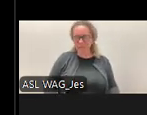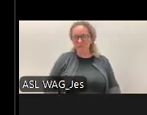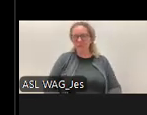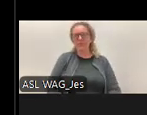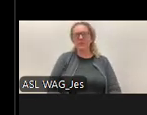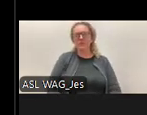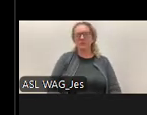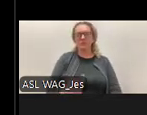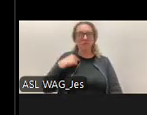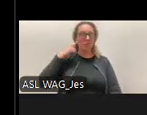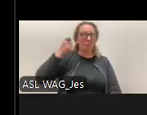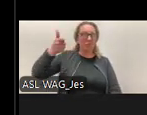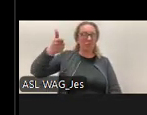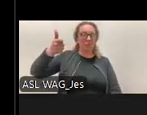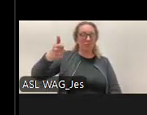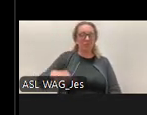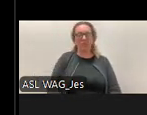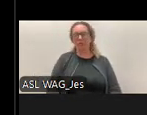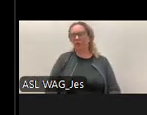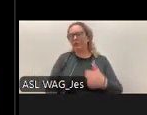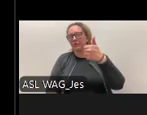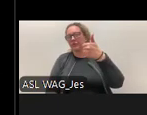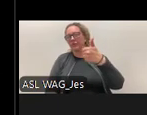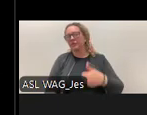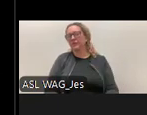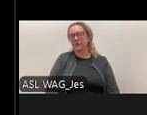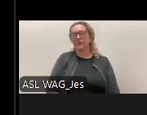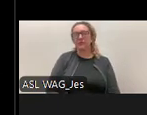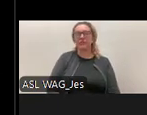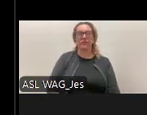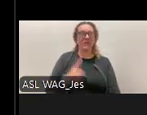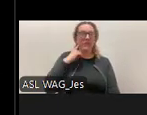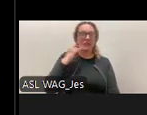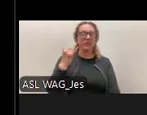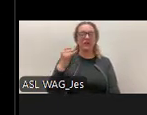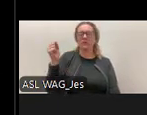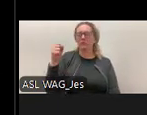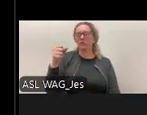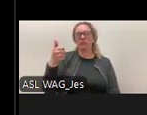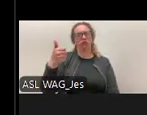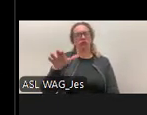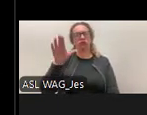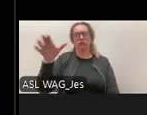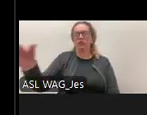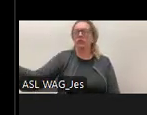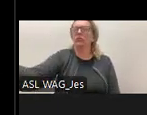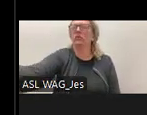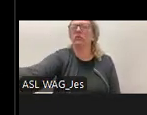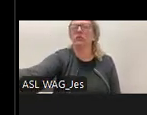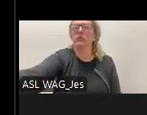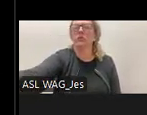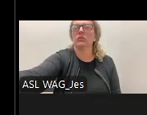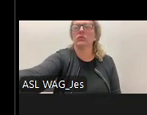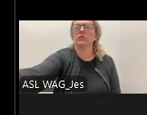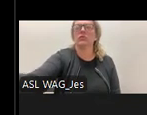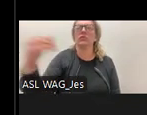I hear her fine. Okay. Maybe Can it you hear was me me. now? Yes. Okay, great. Oh, the chat